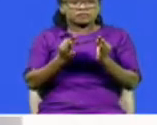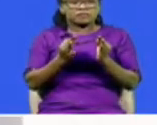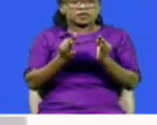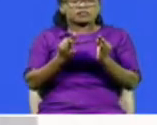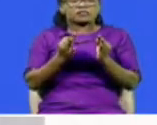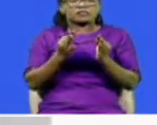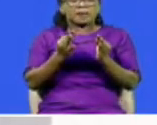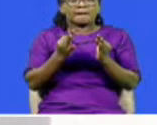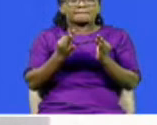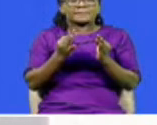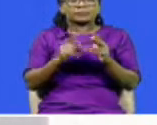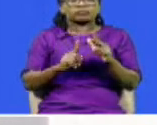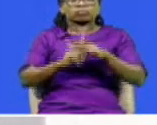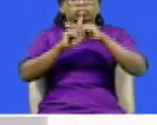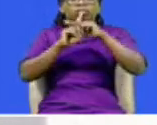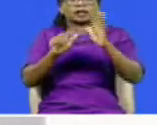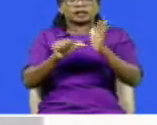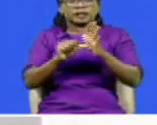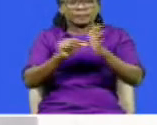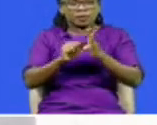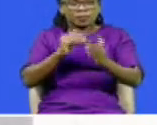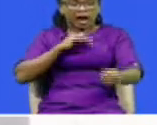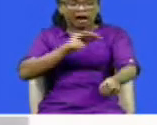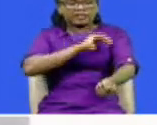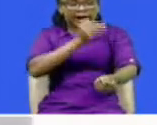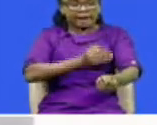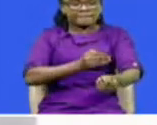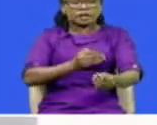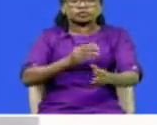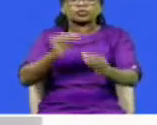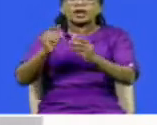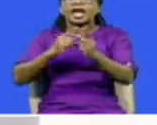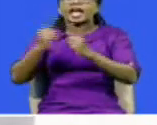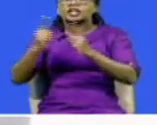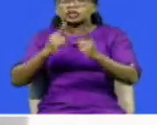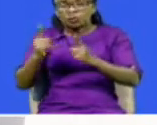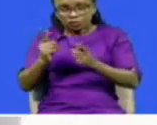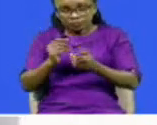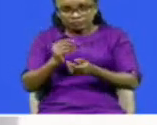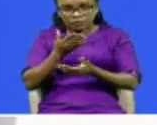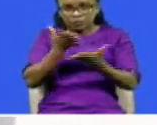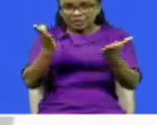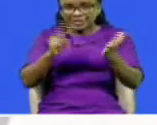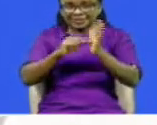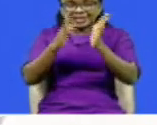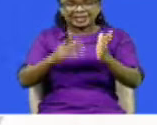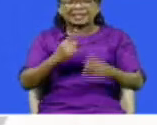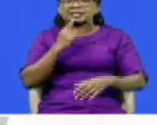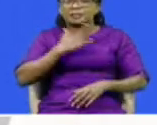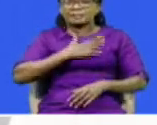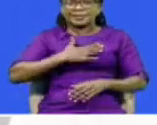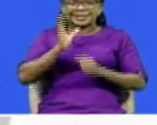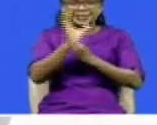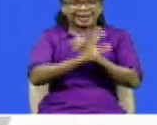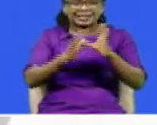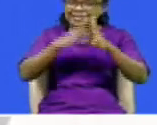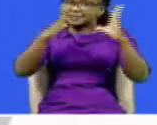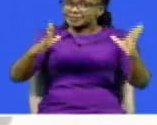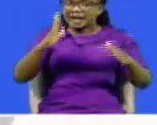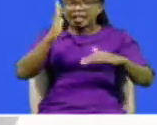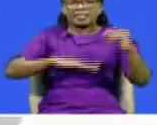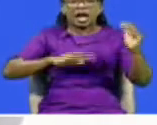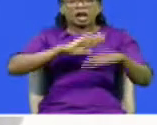of problems, or they, we have the capacity to go and talk to them and say, look guys, please, the country is bigger than all of